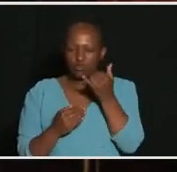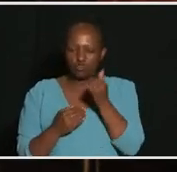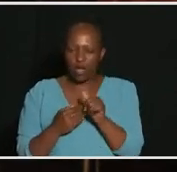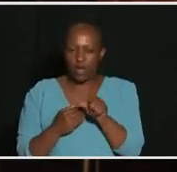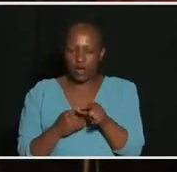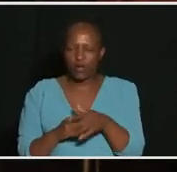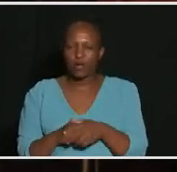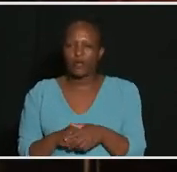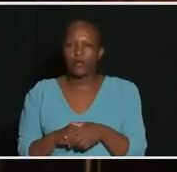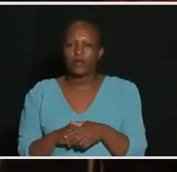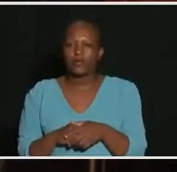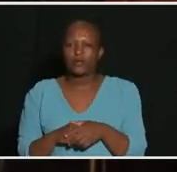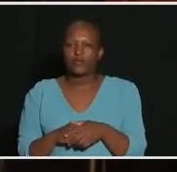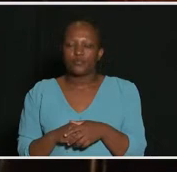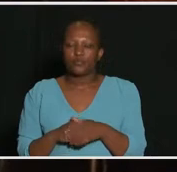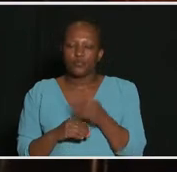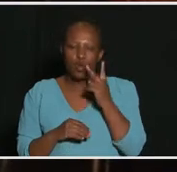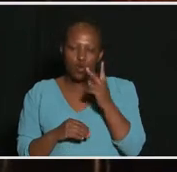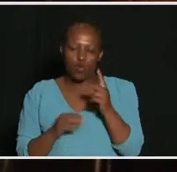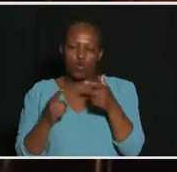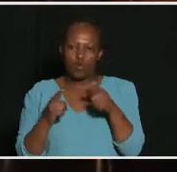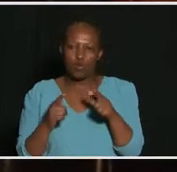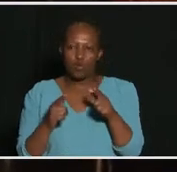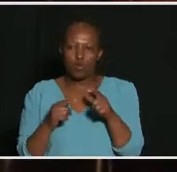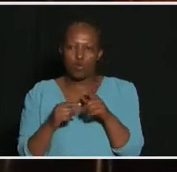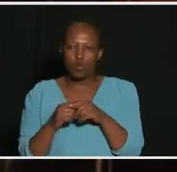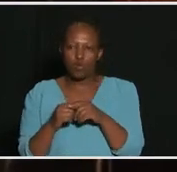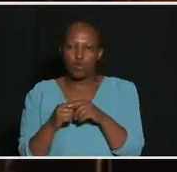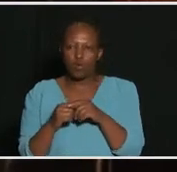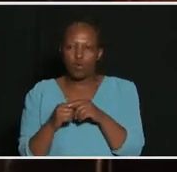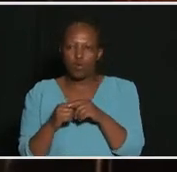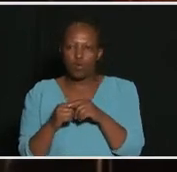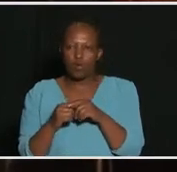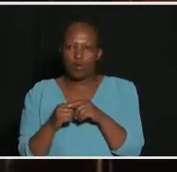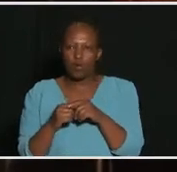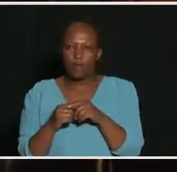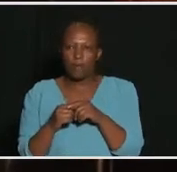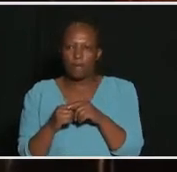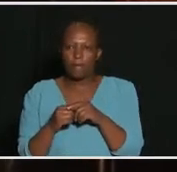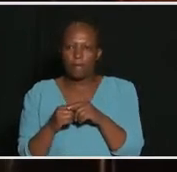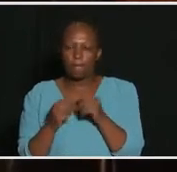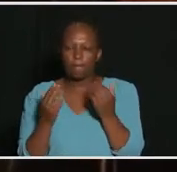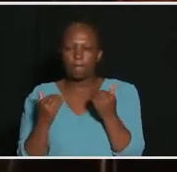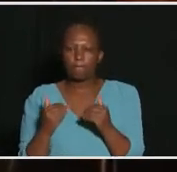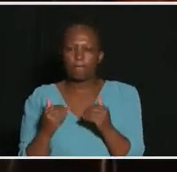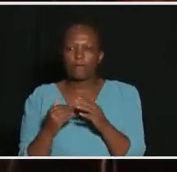look into that language I hope it's thirdly um